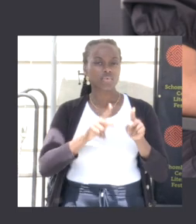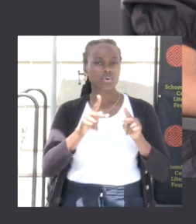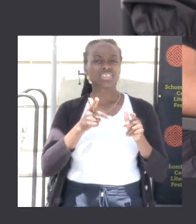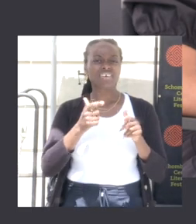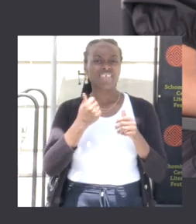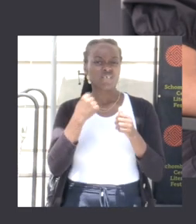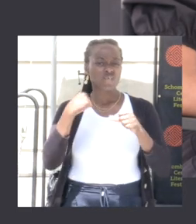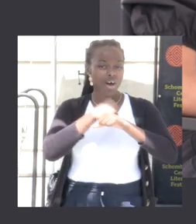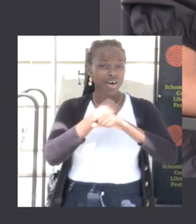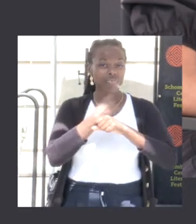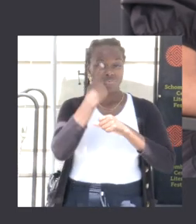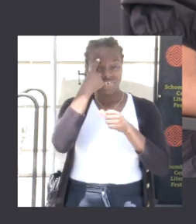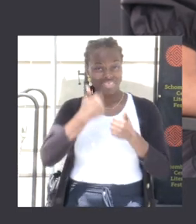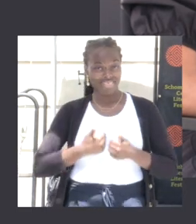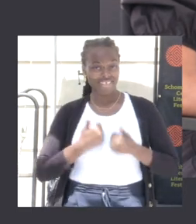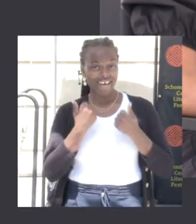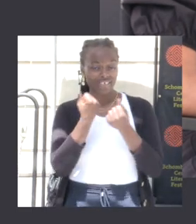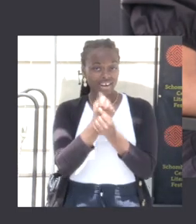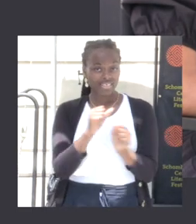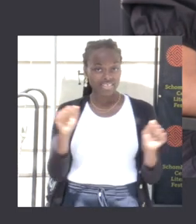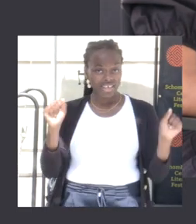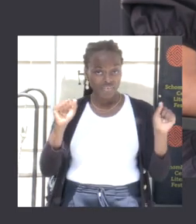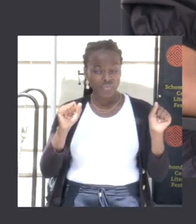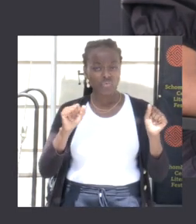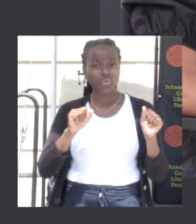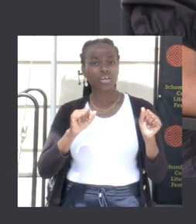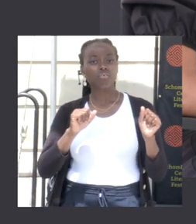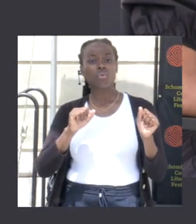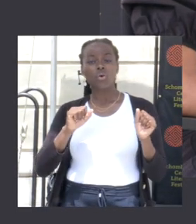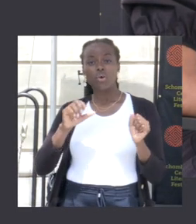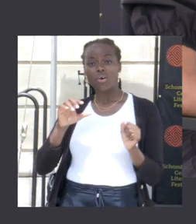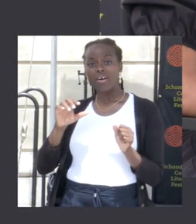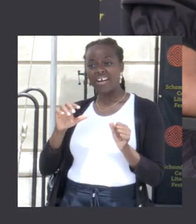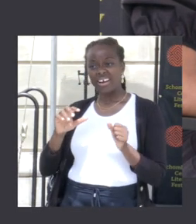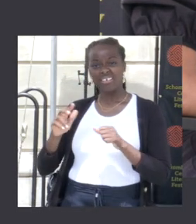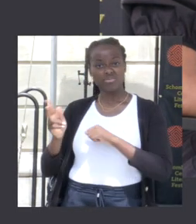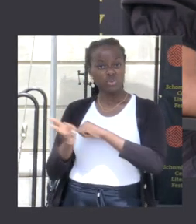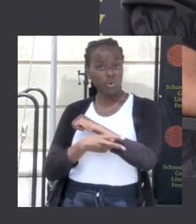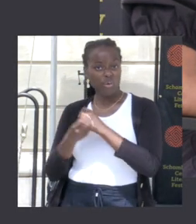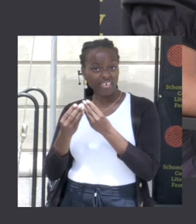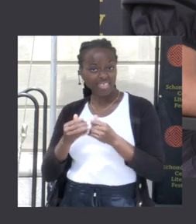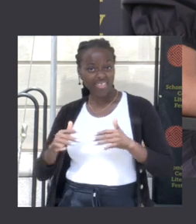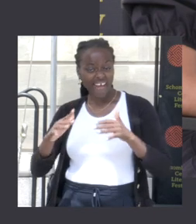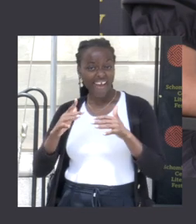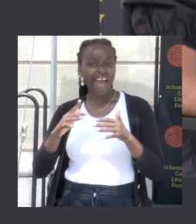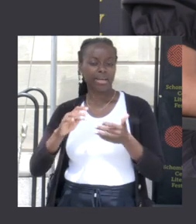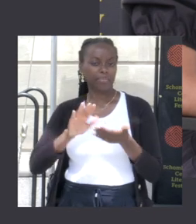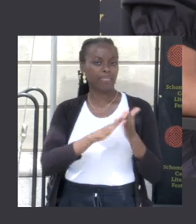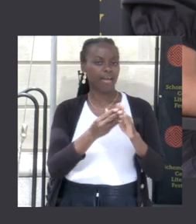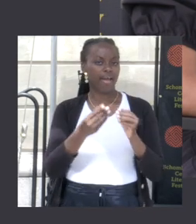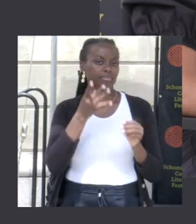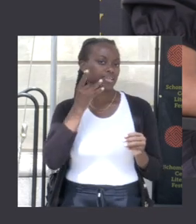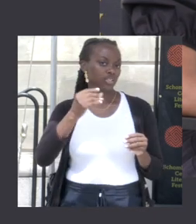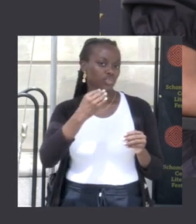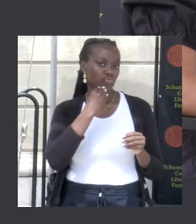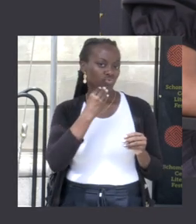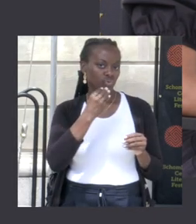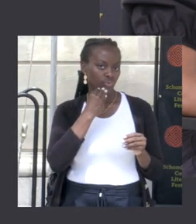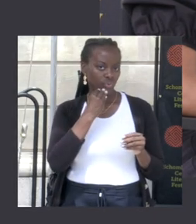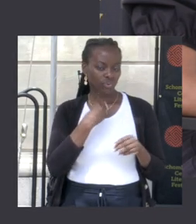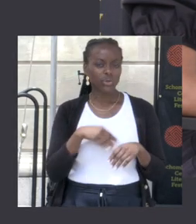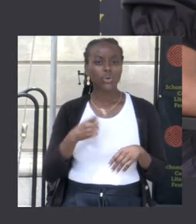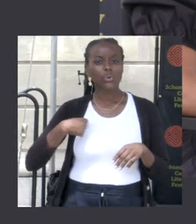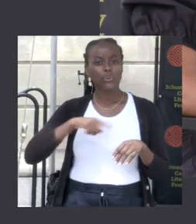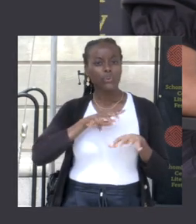liberty by leveraging fecund land and delicious food. In the name of these ancestors, we claim and reclaim radical models of